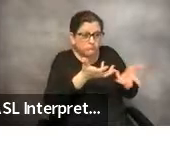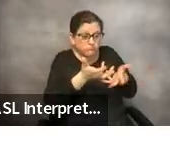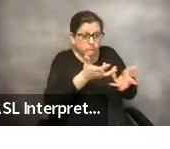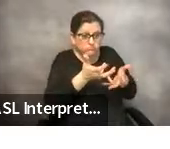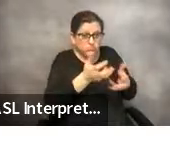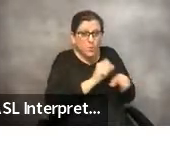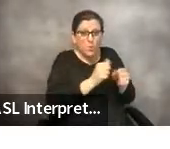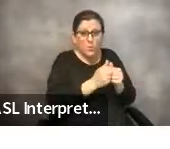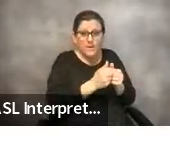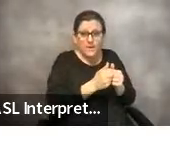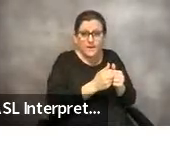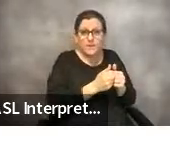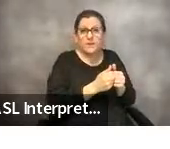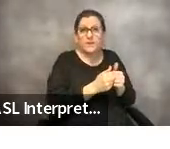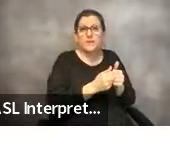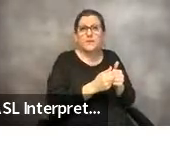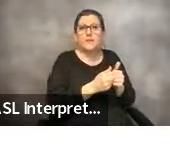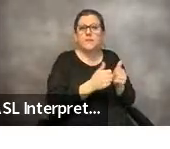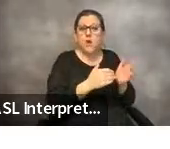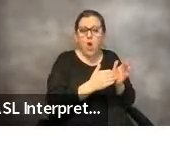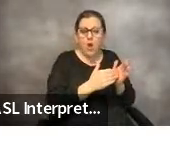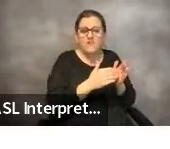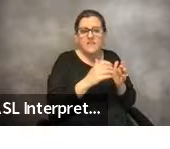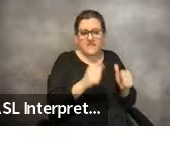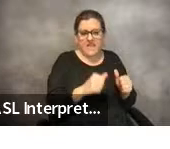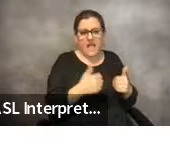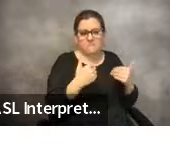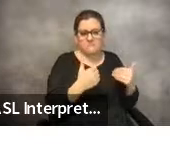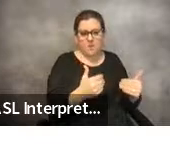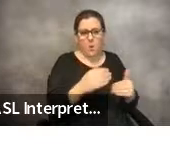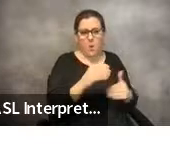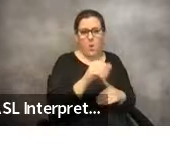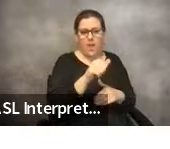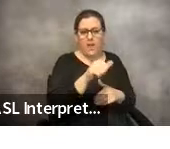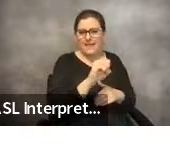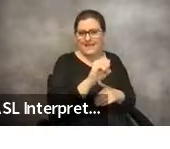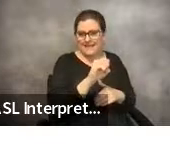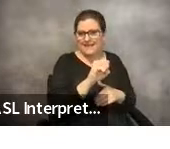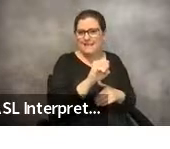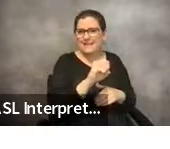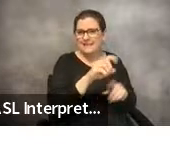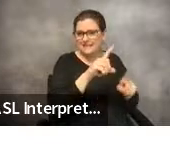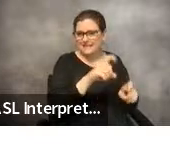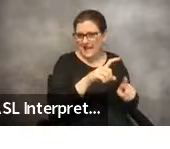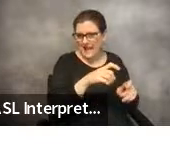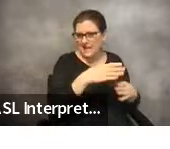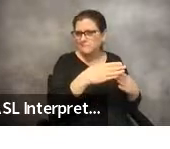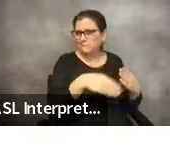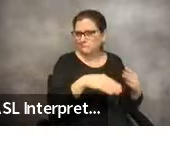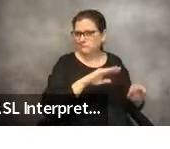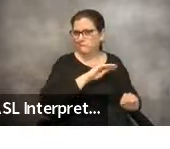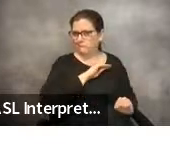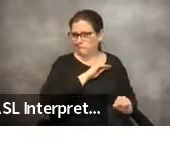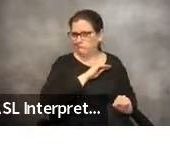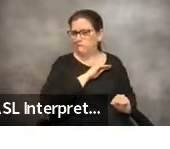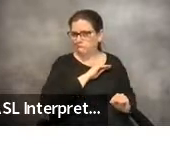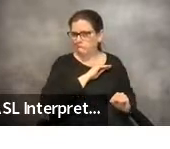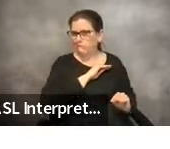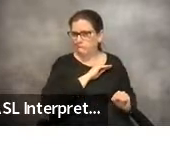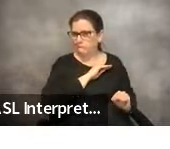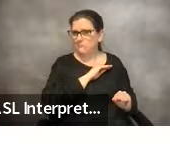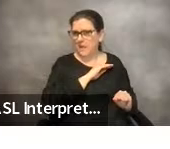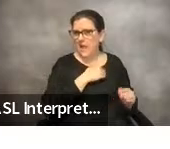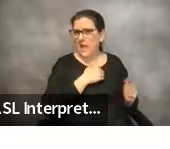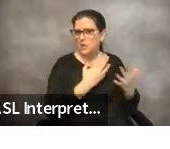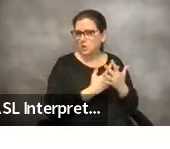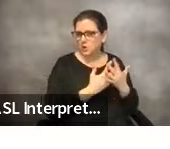we can often get an OAE complete on those kids and be able to at least screen up through the